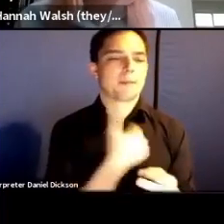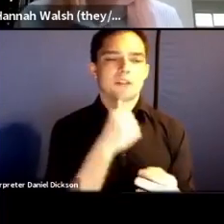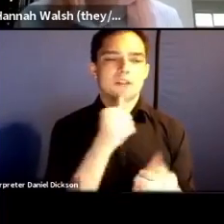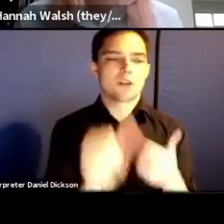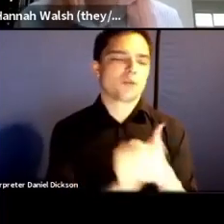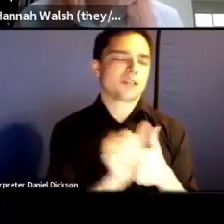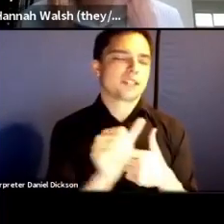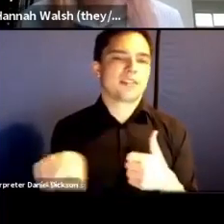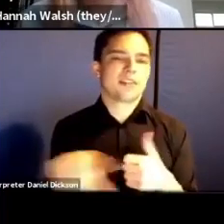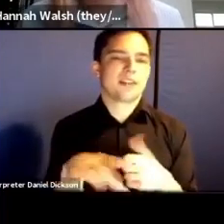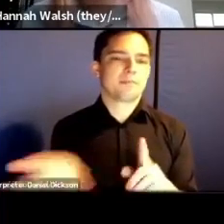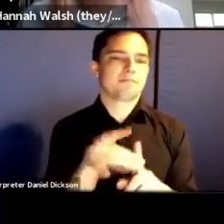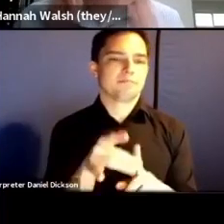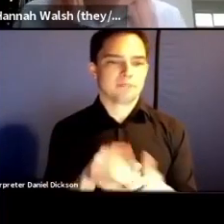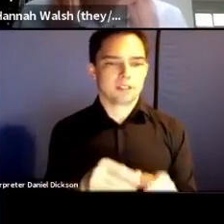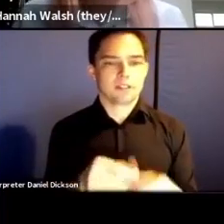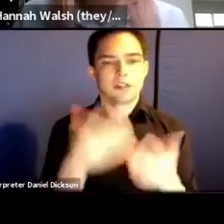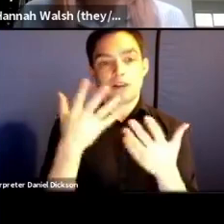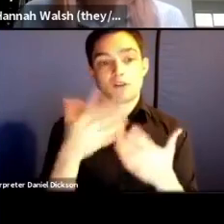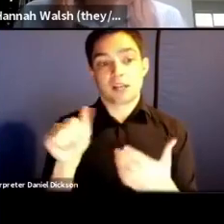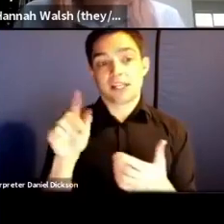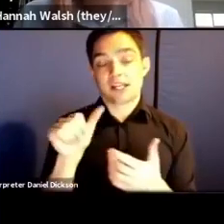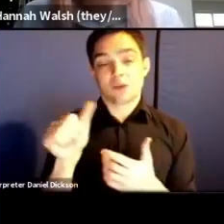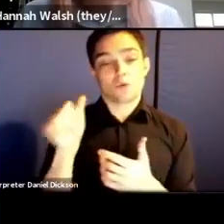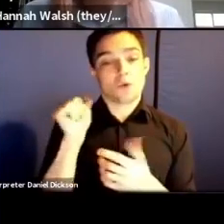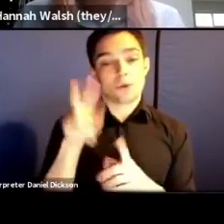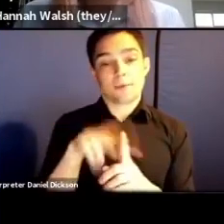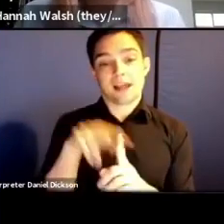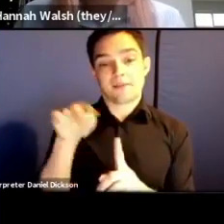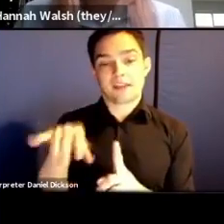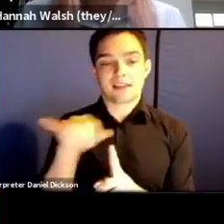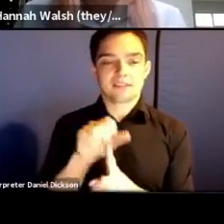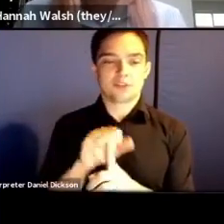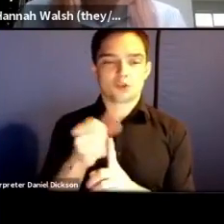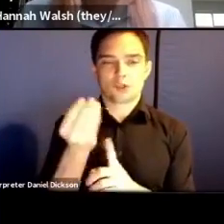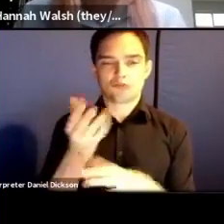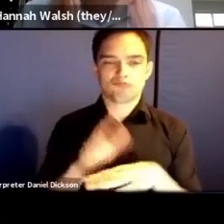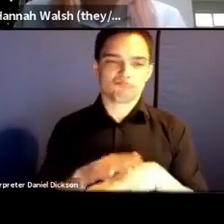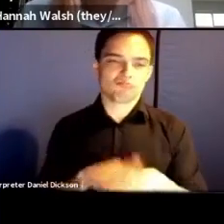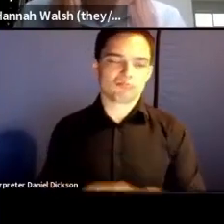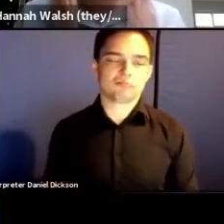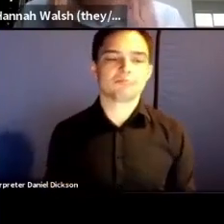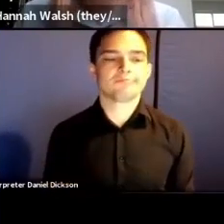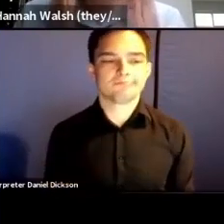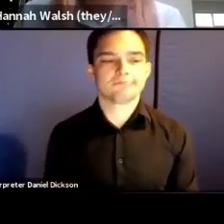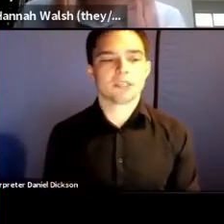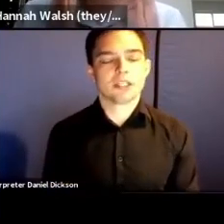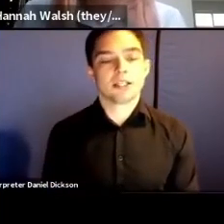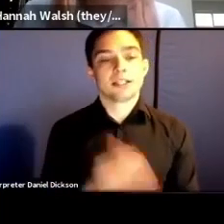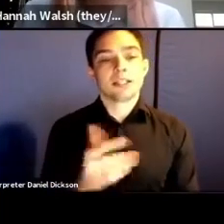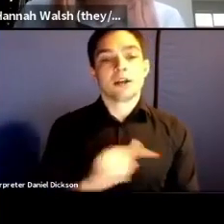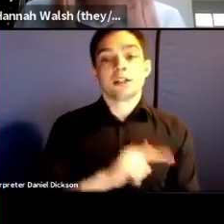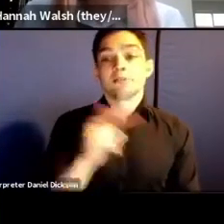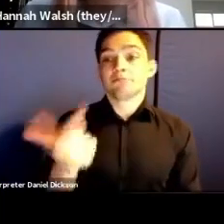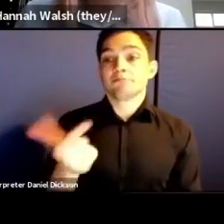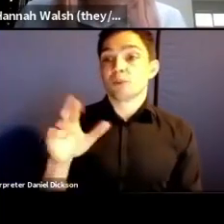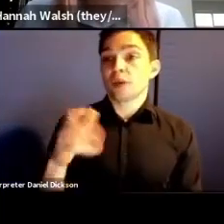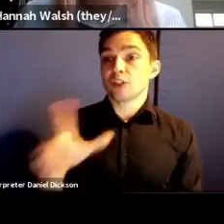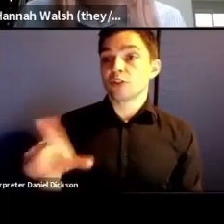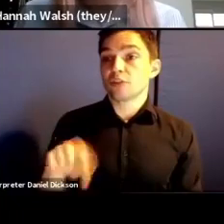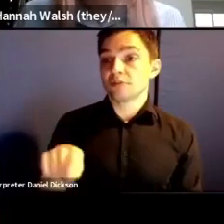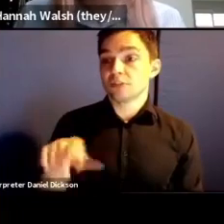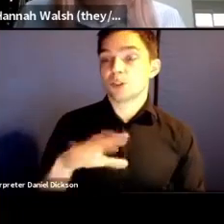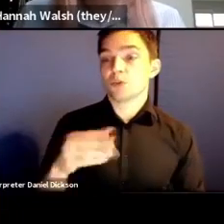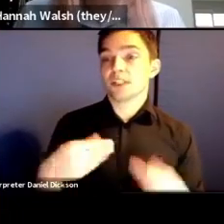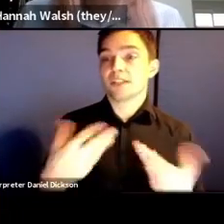them. But unfortunately, the ADA does not apply in that situation. So now I'm going to turn it back over to Rachel, who's going to give